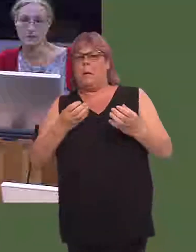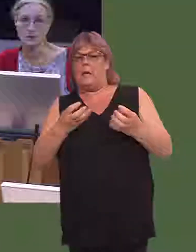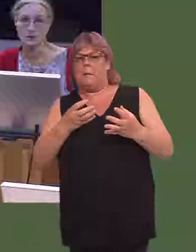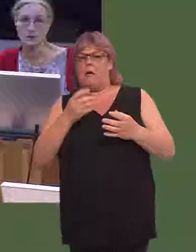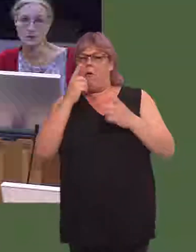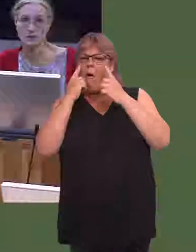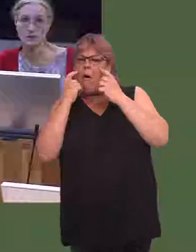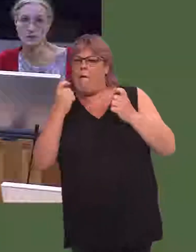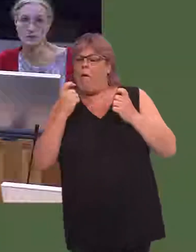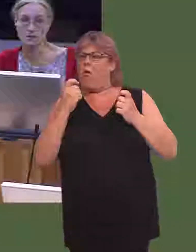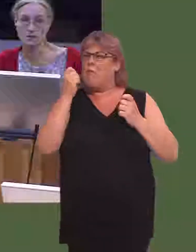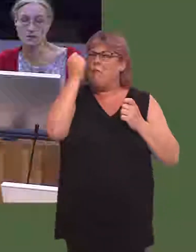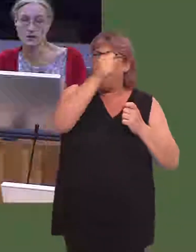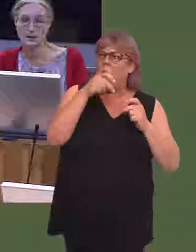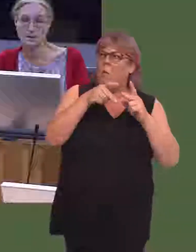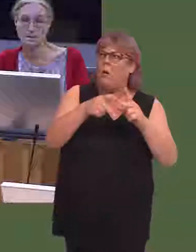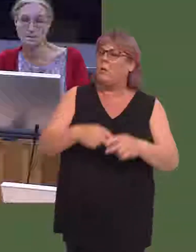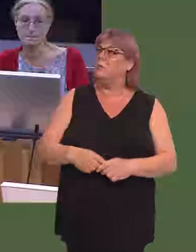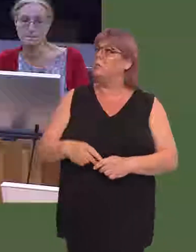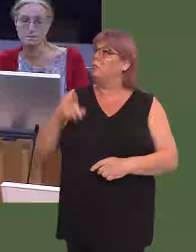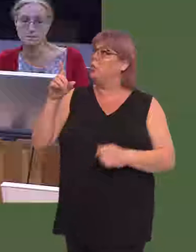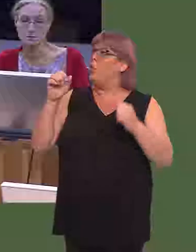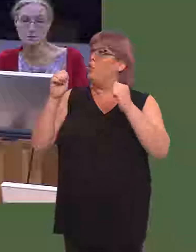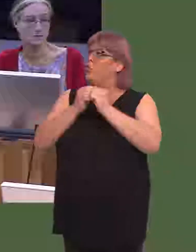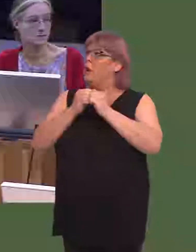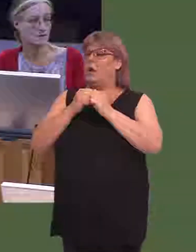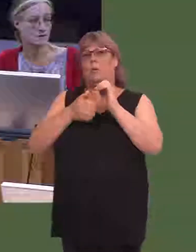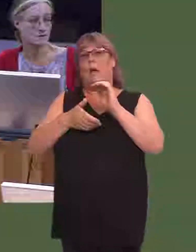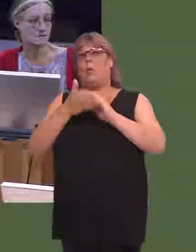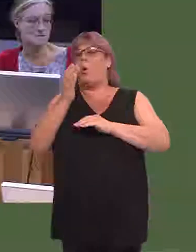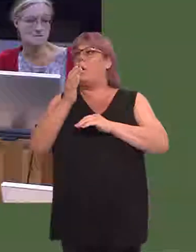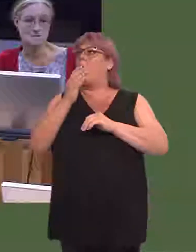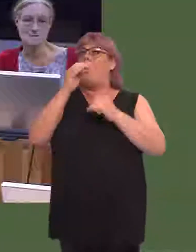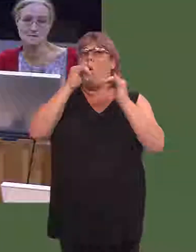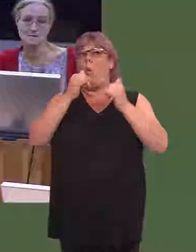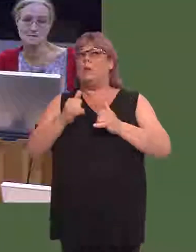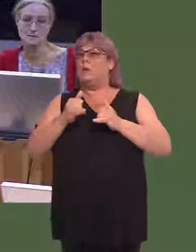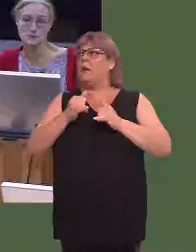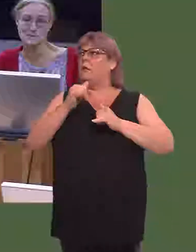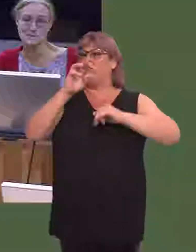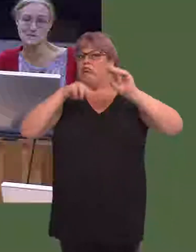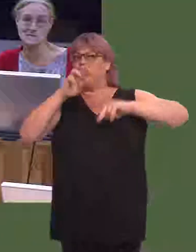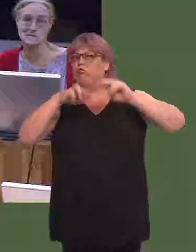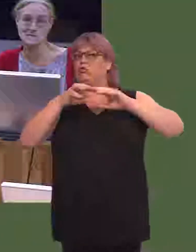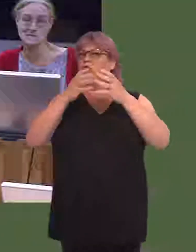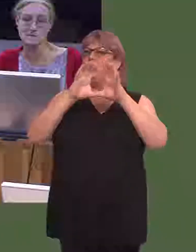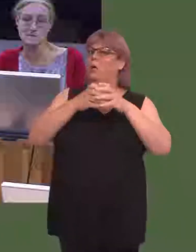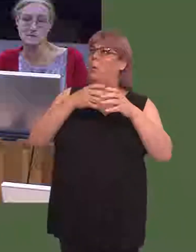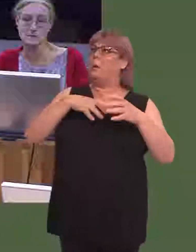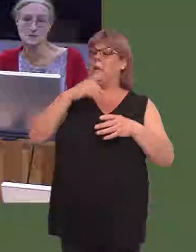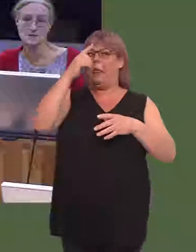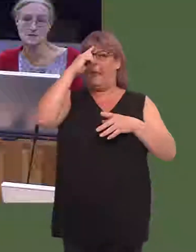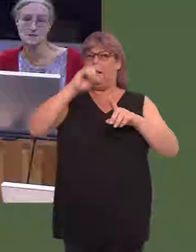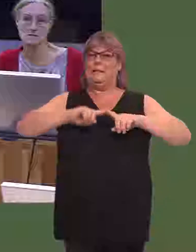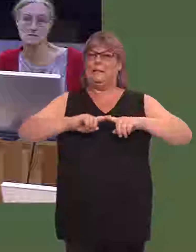we have to spend smarter. So, First Minister, do you agree with the outgoing Auditor General that we need a radical